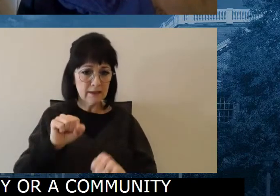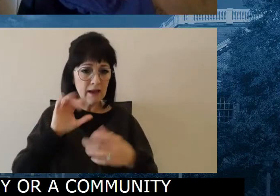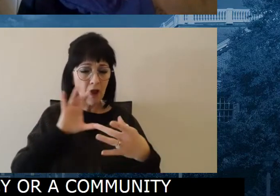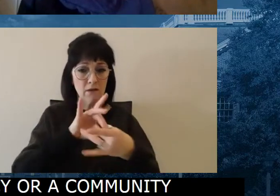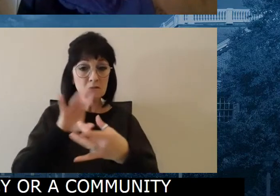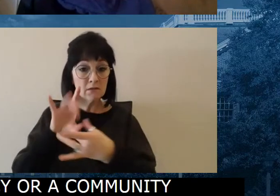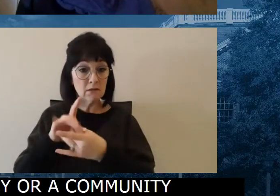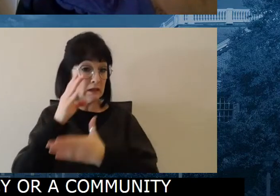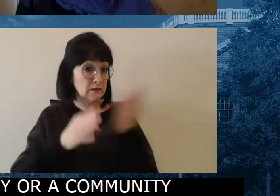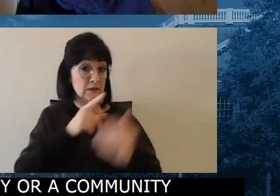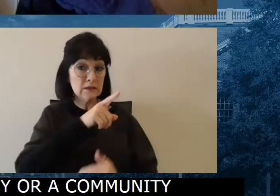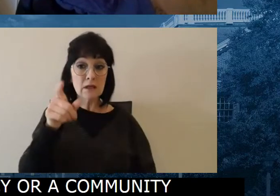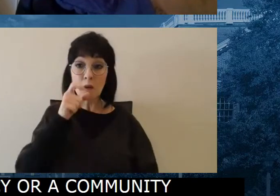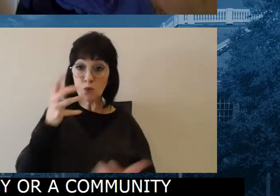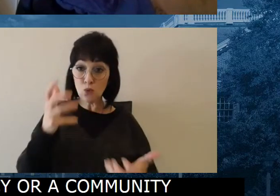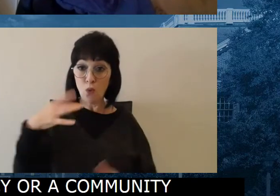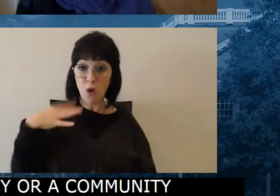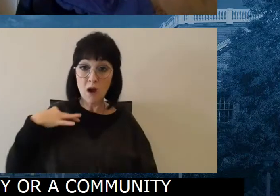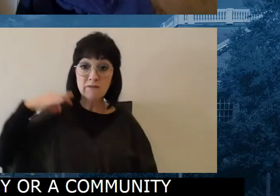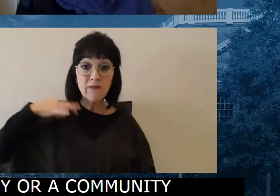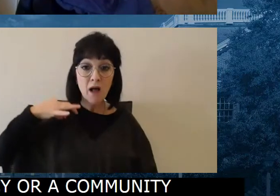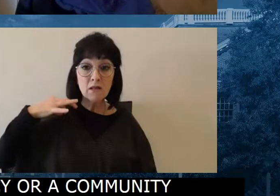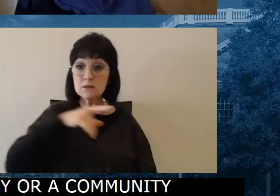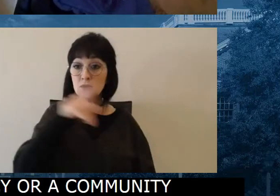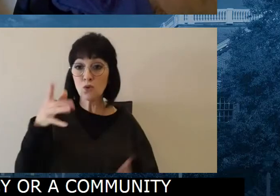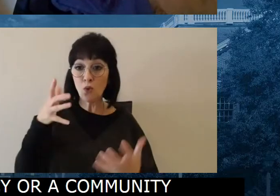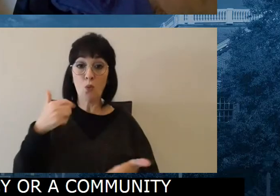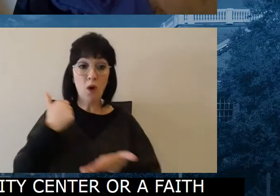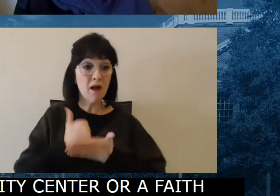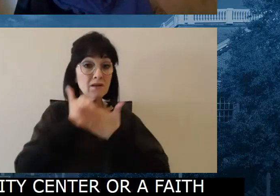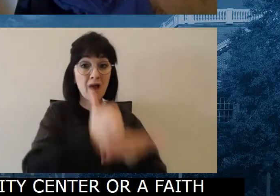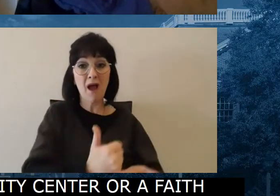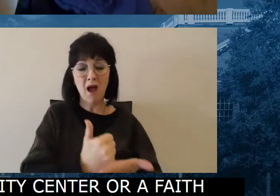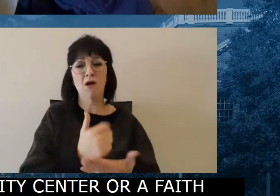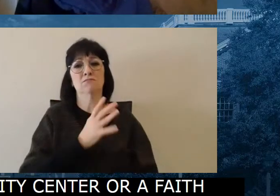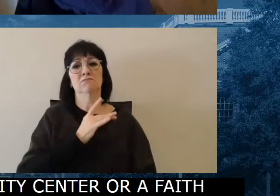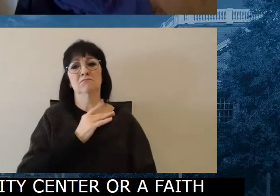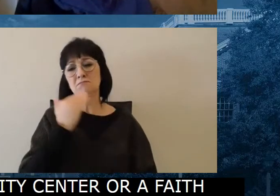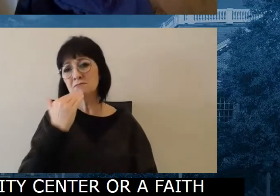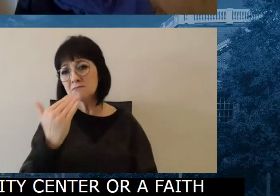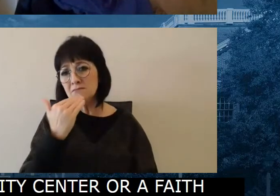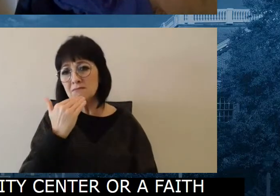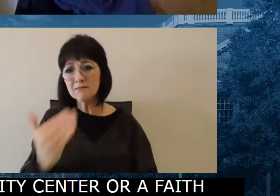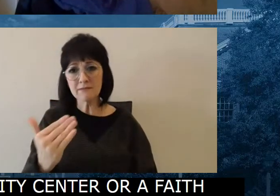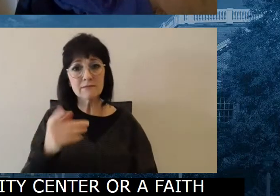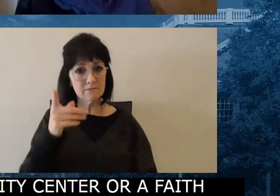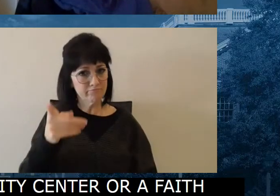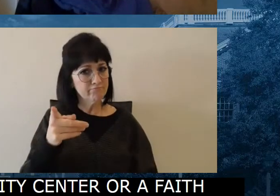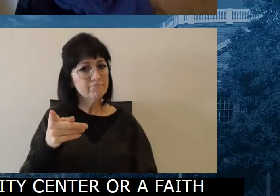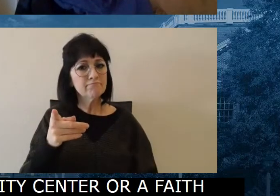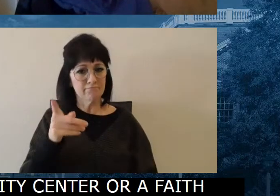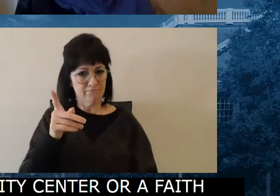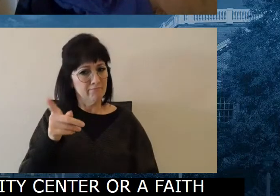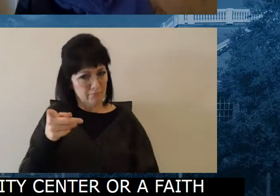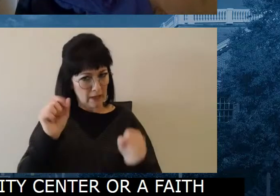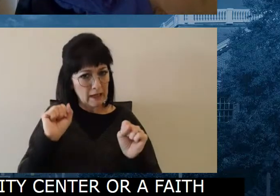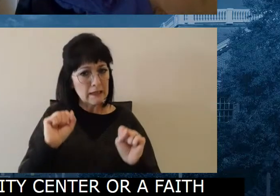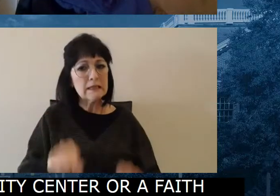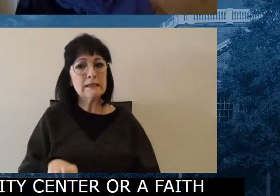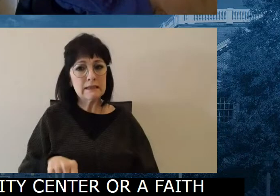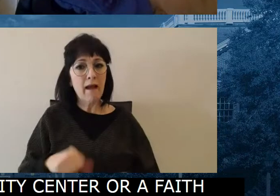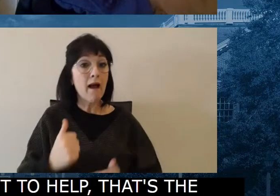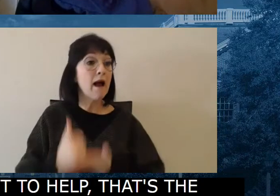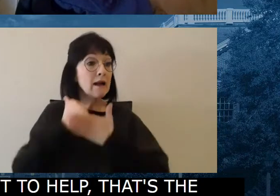volunteer and help, that's the most important thing that you can do, is help us get people signed up, and we have a lot of folks that